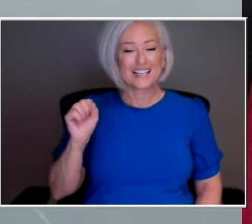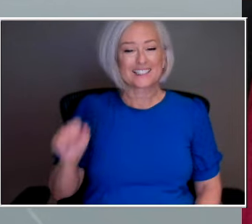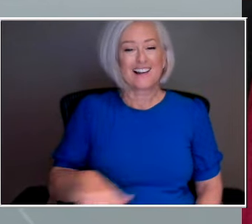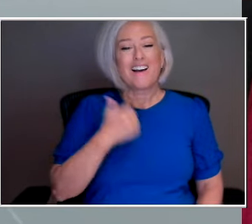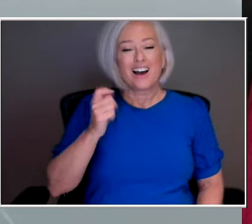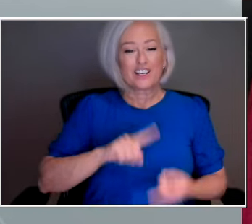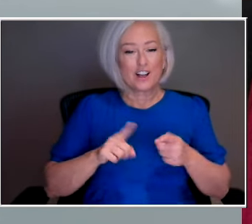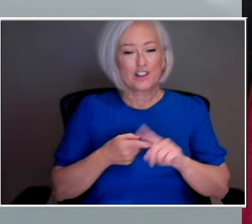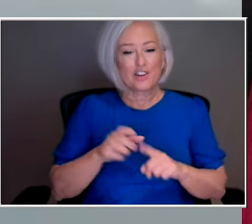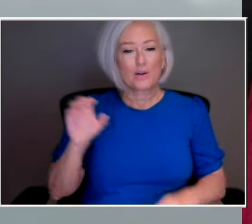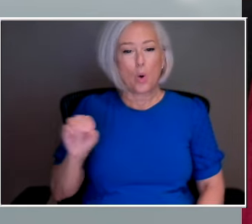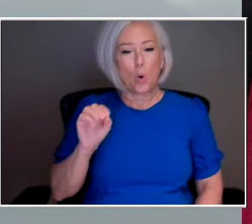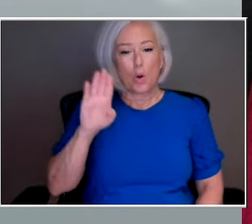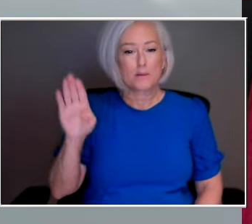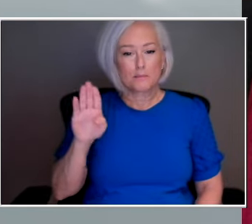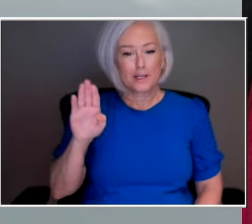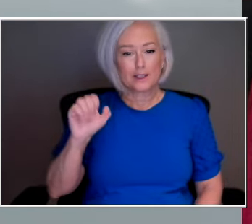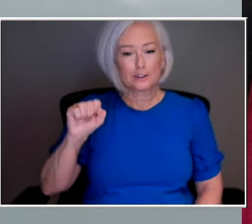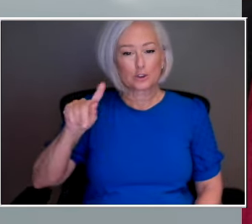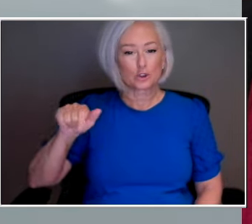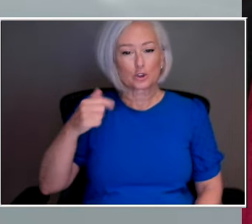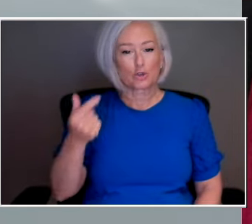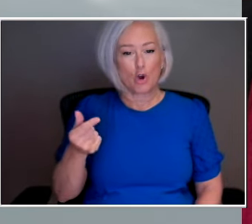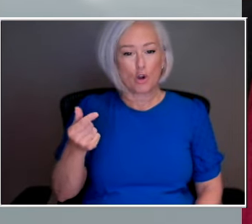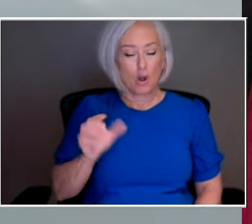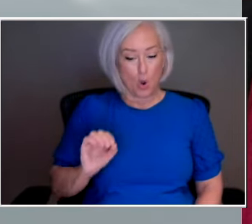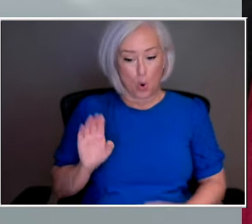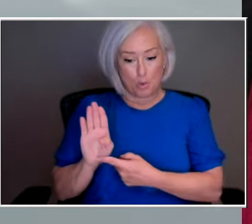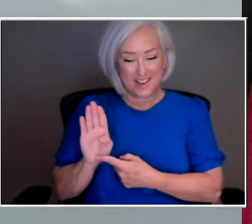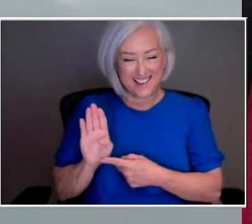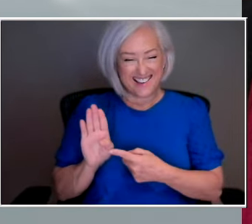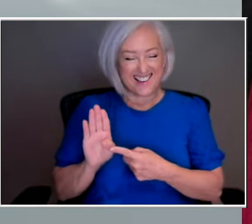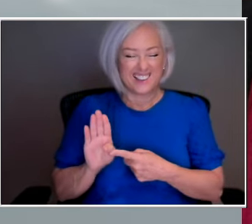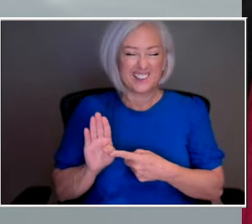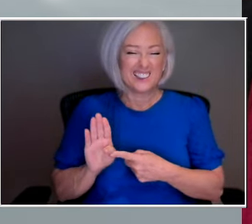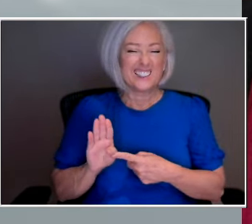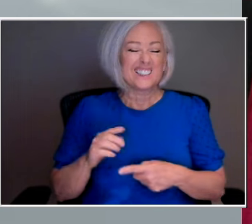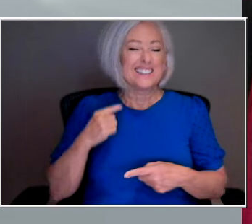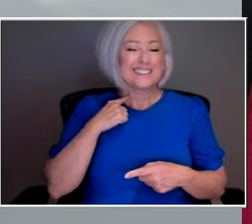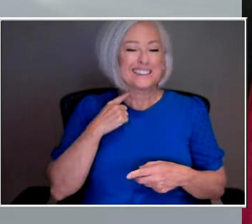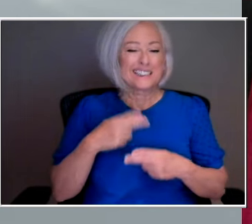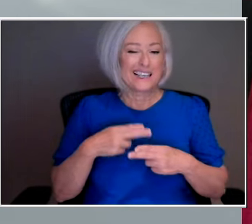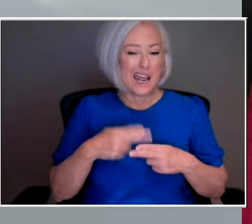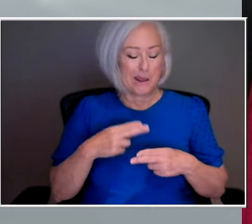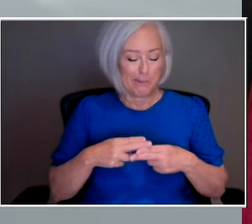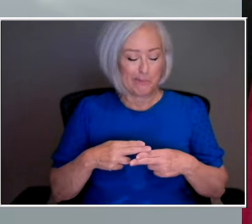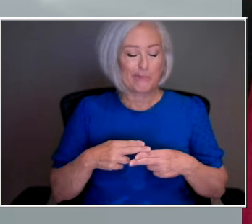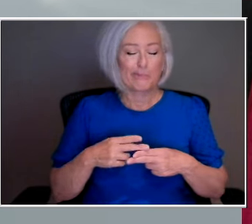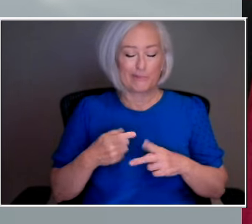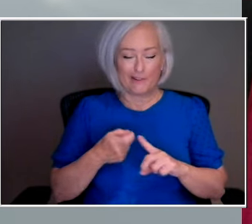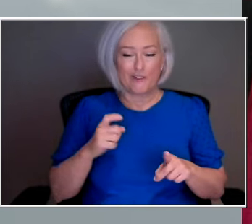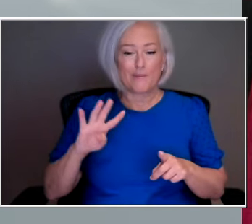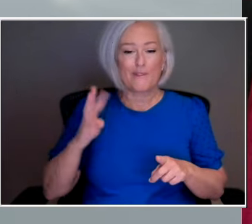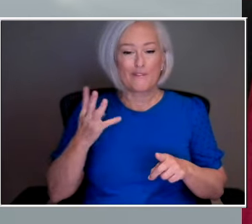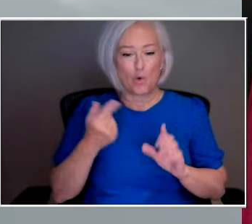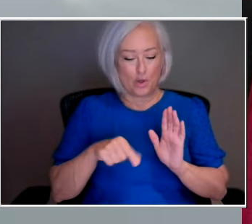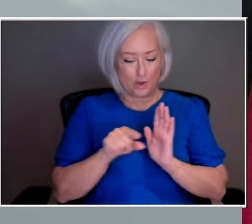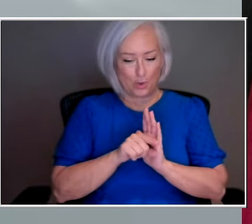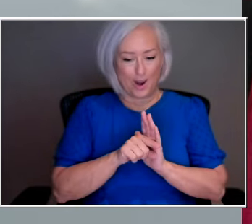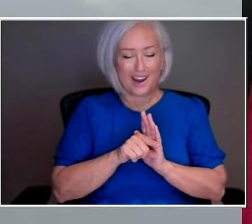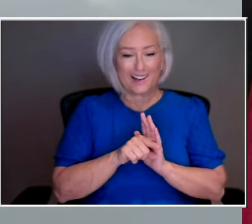OB was my nickname. These were friends that I've had since 4th grade from different parts of the country. We received a package, and there were